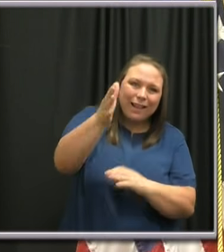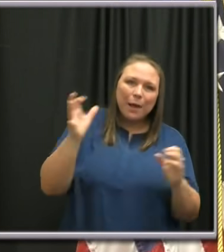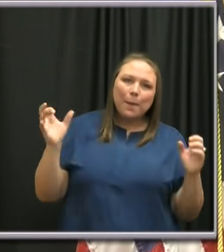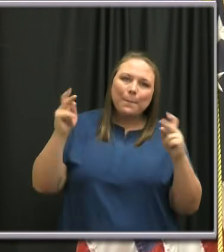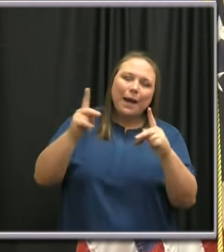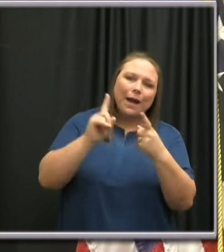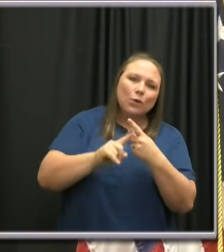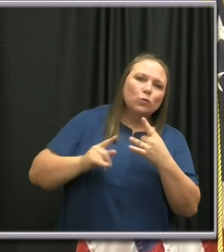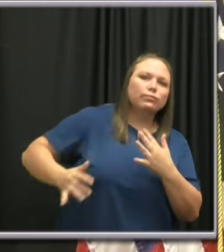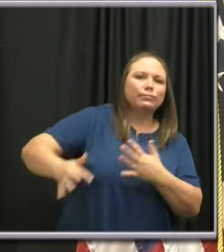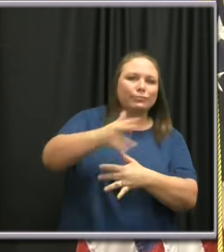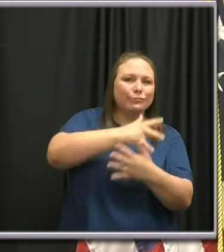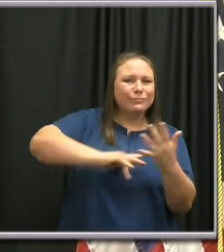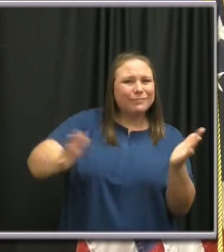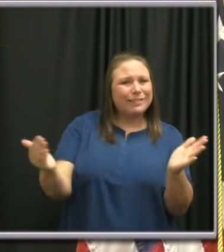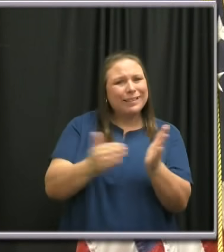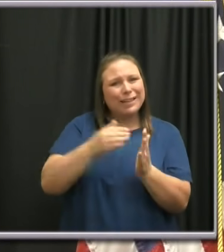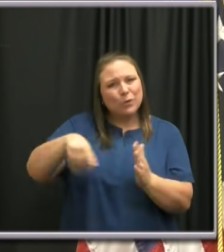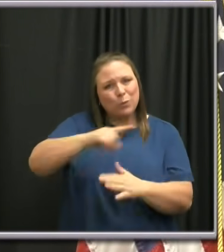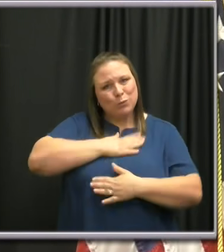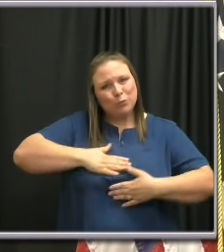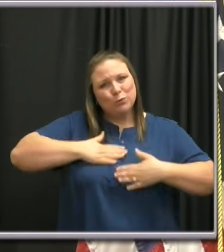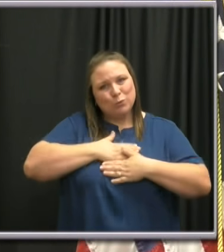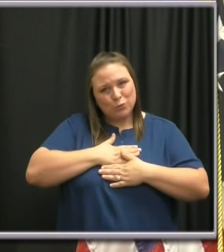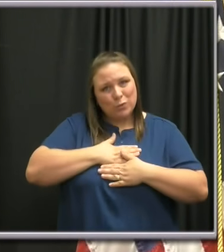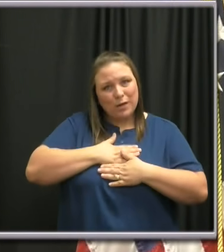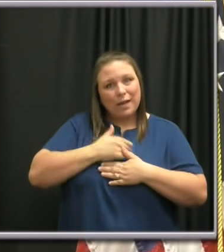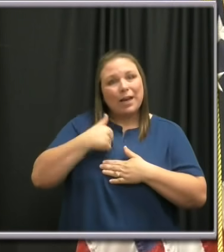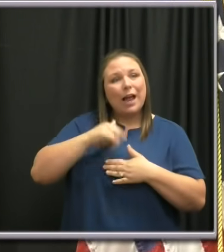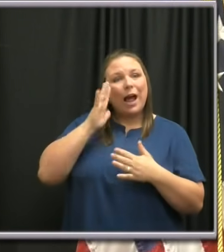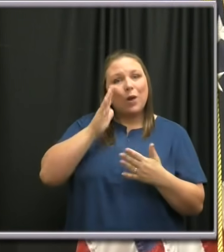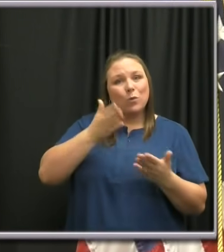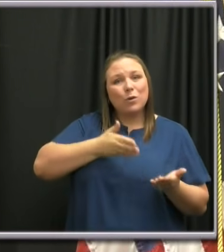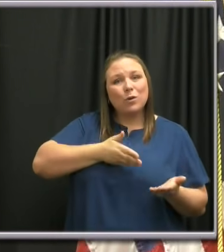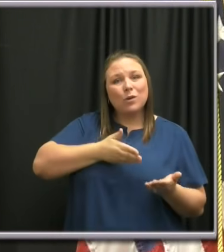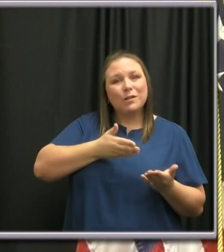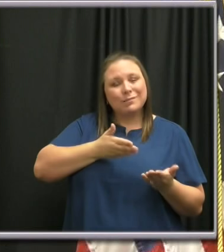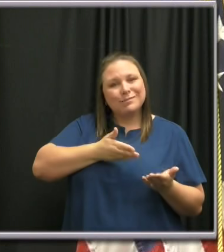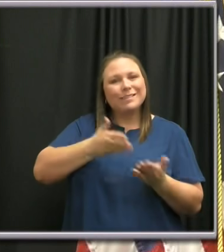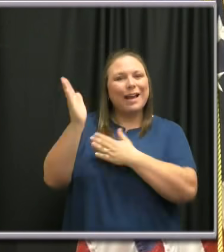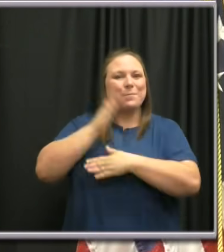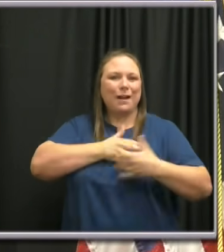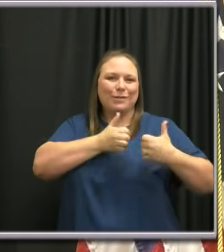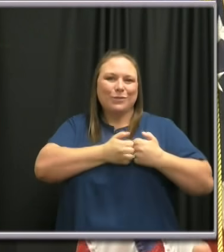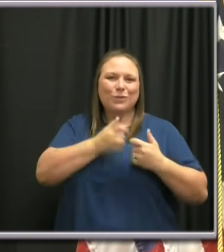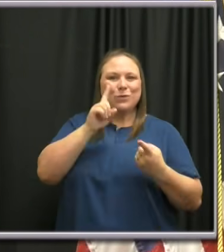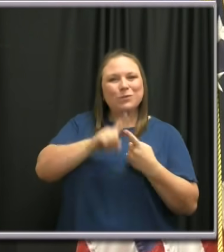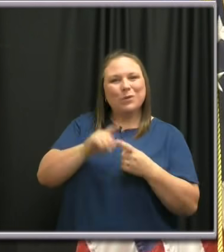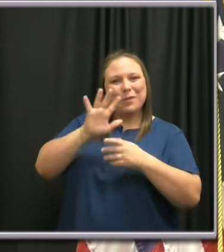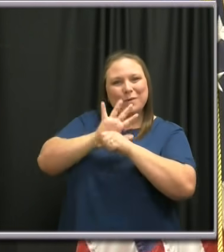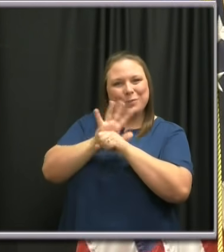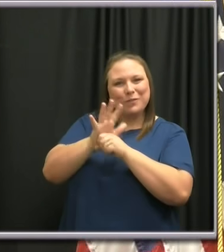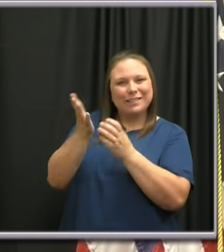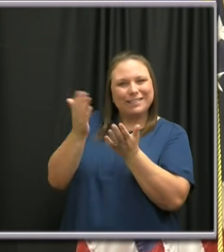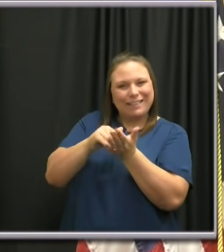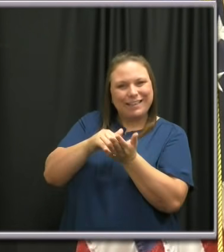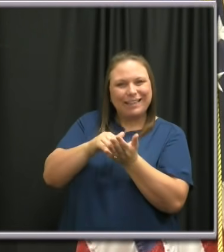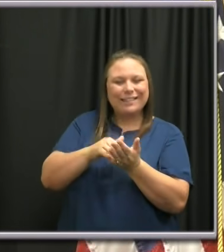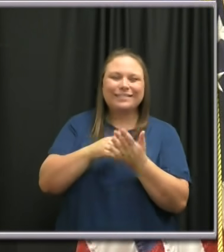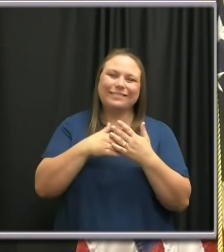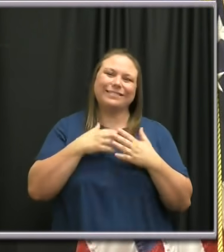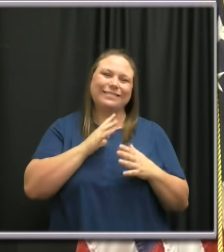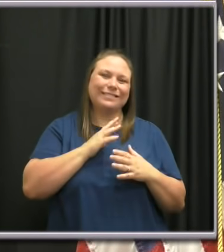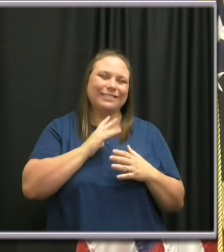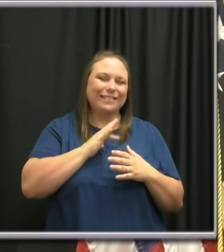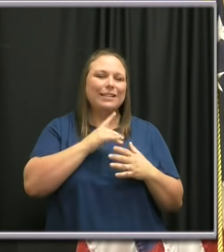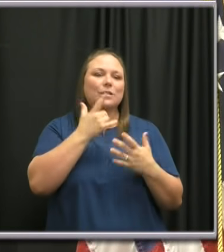social activities that we all enjoy, and I'll be able to take my boo to the movies once again. So let's stick